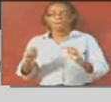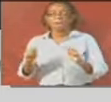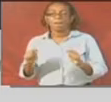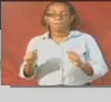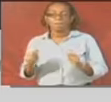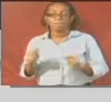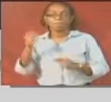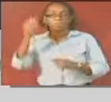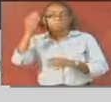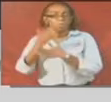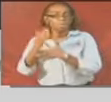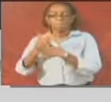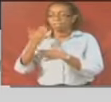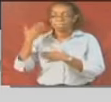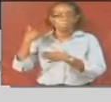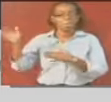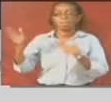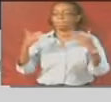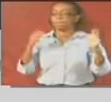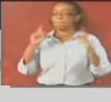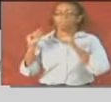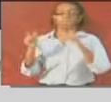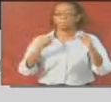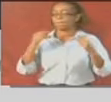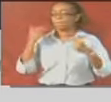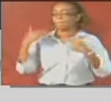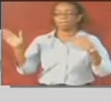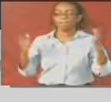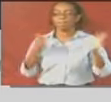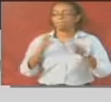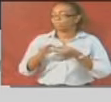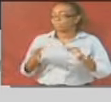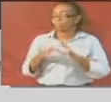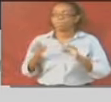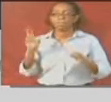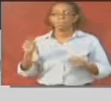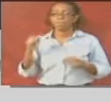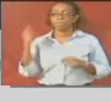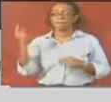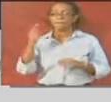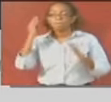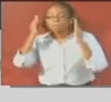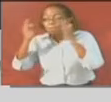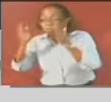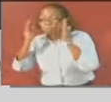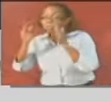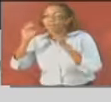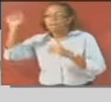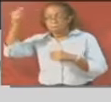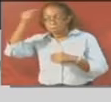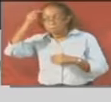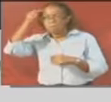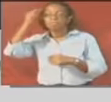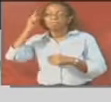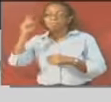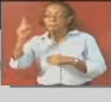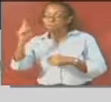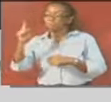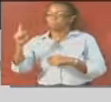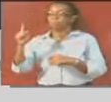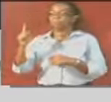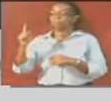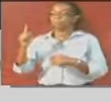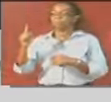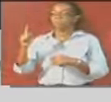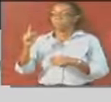credible sources, the established news agencies and institutions, and refuse to share those information